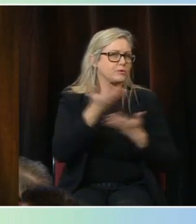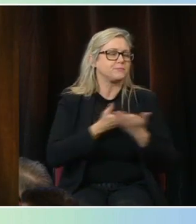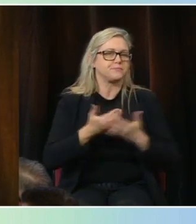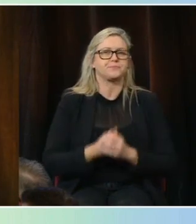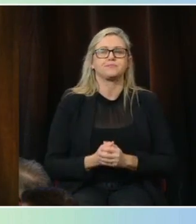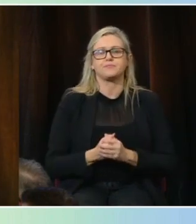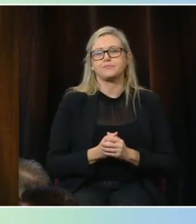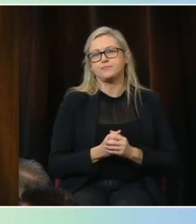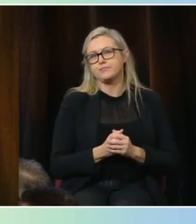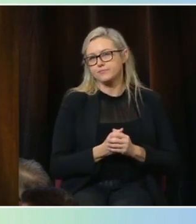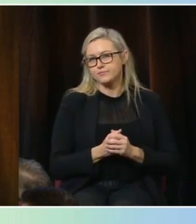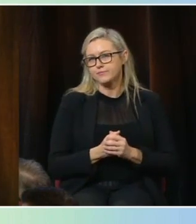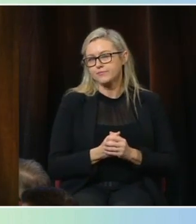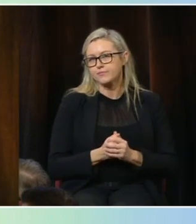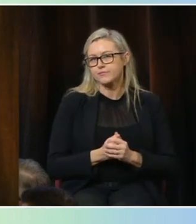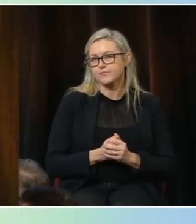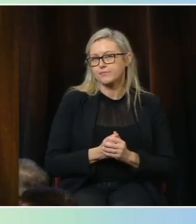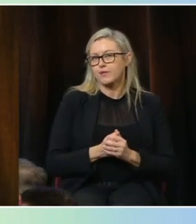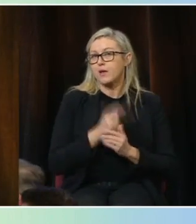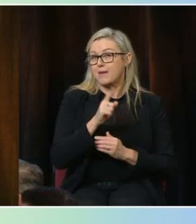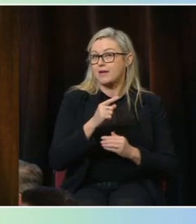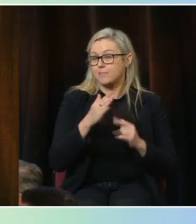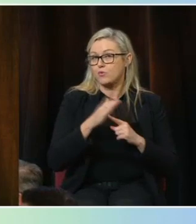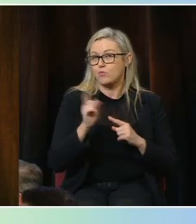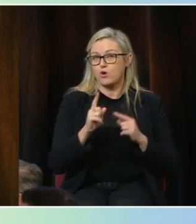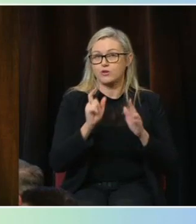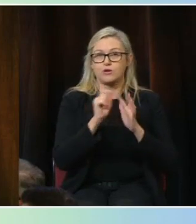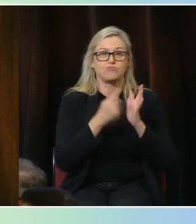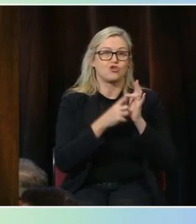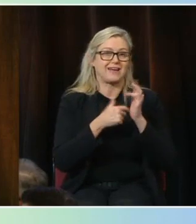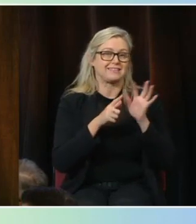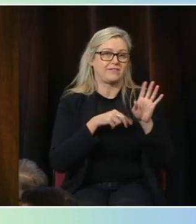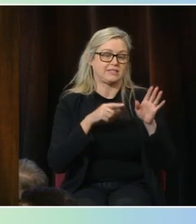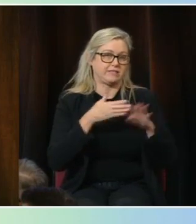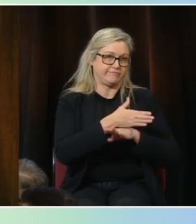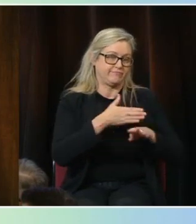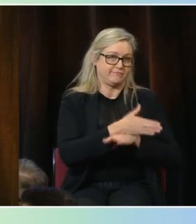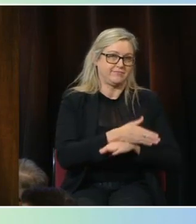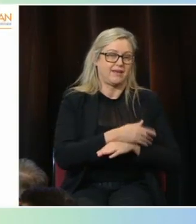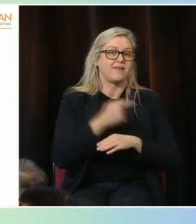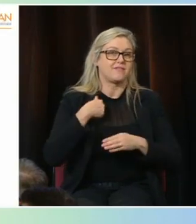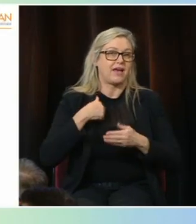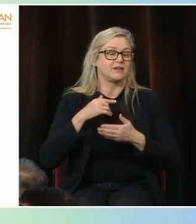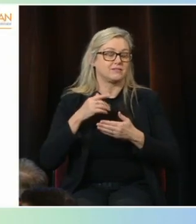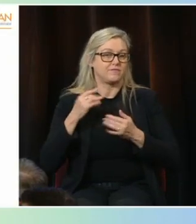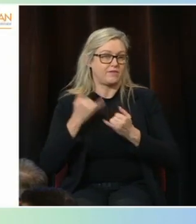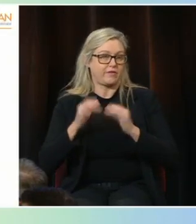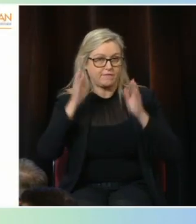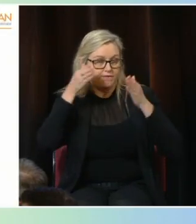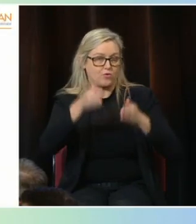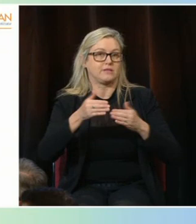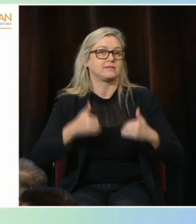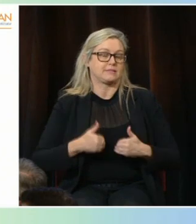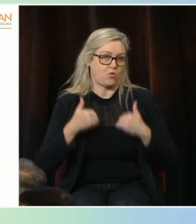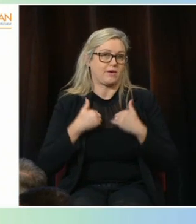what is in play though is the role of productivity indeed it's the second headline act for this morning session while full employment